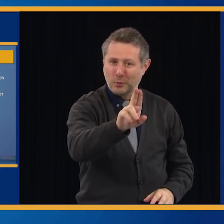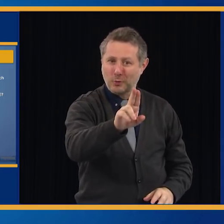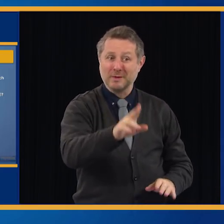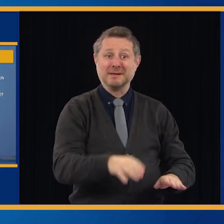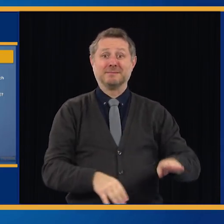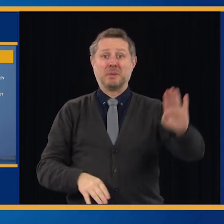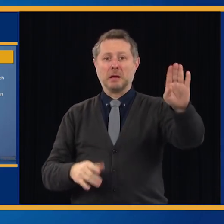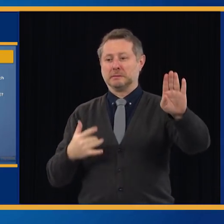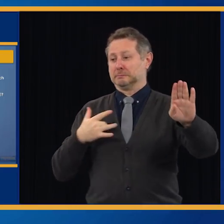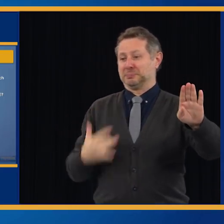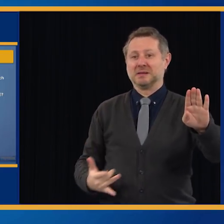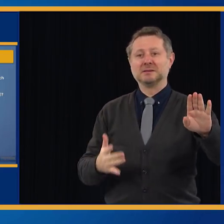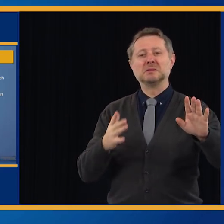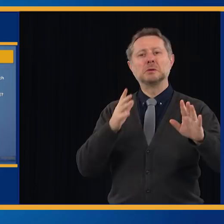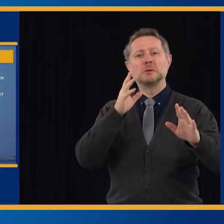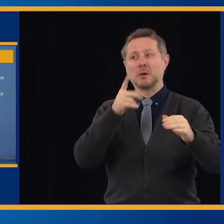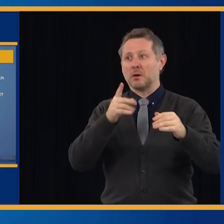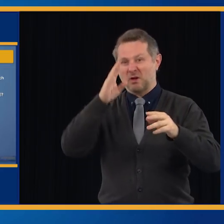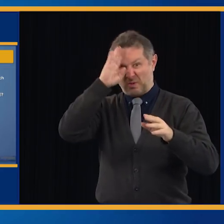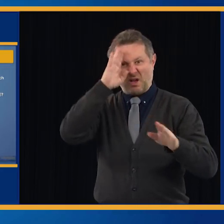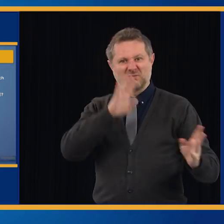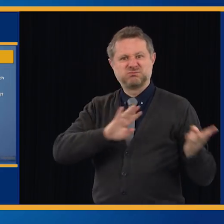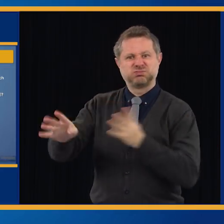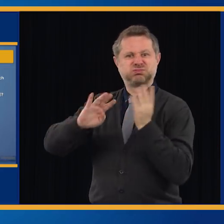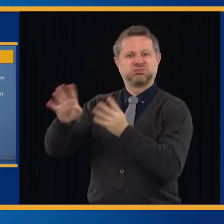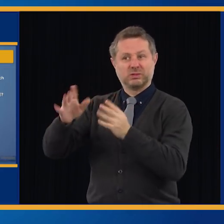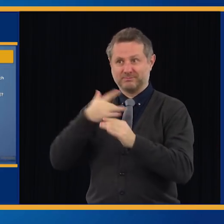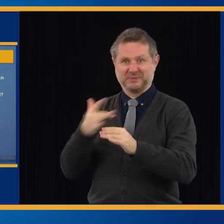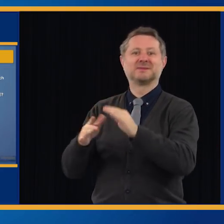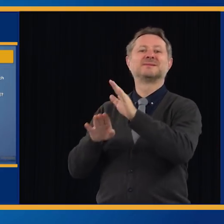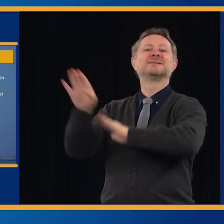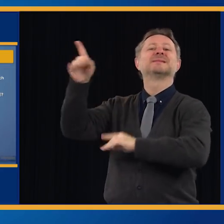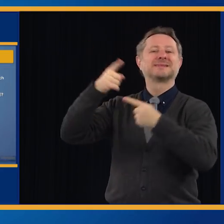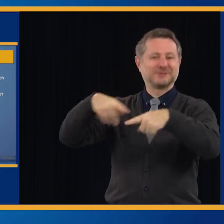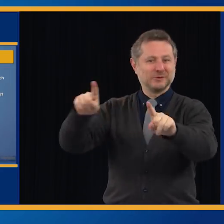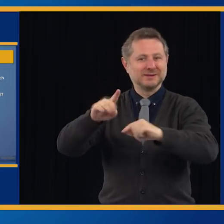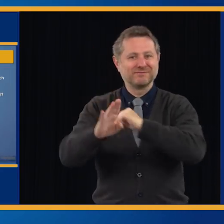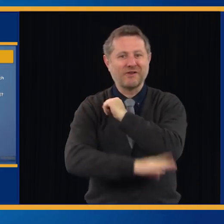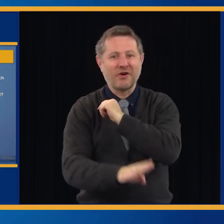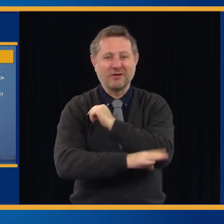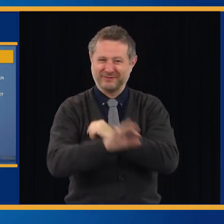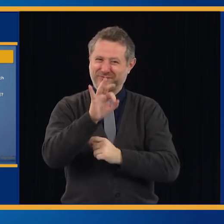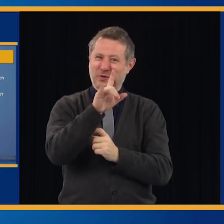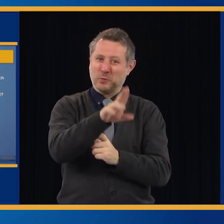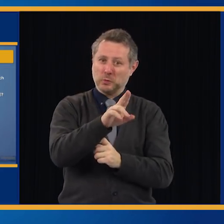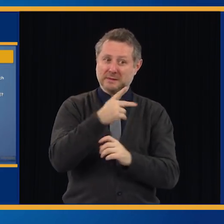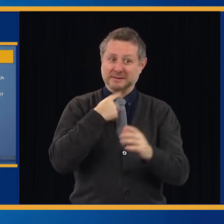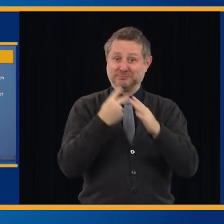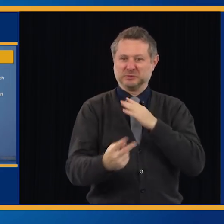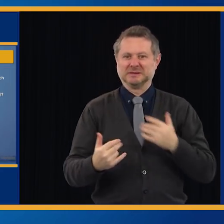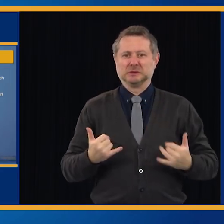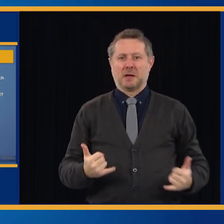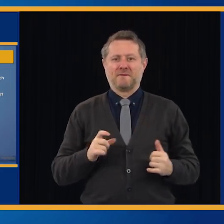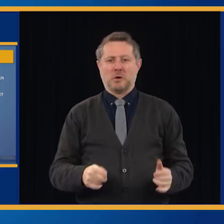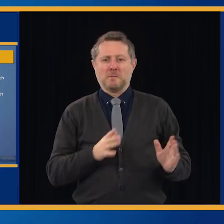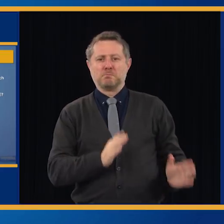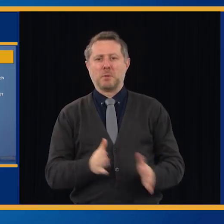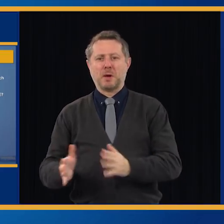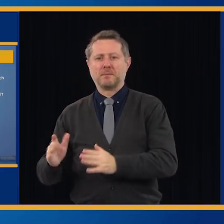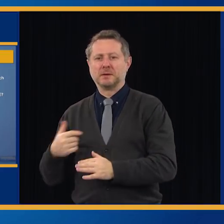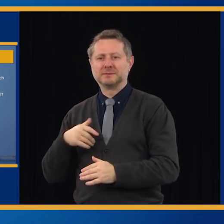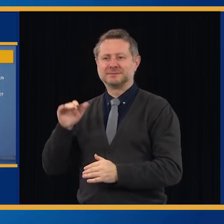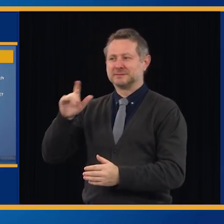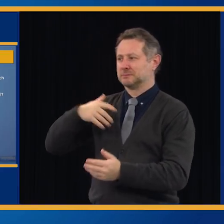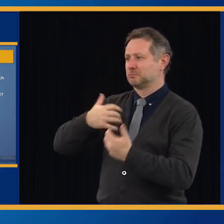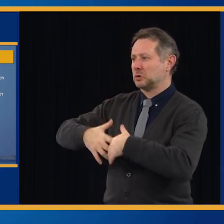flu season. So anticipate that. Stockpile the equipment. We learned a lot of painful